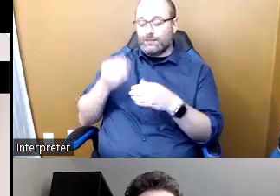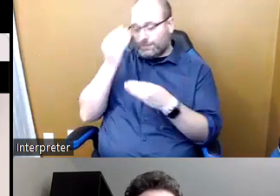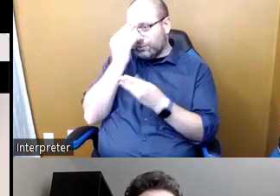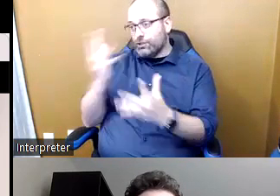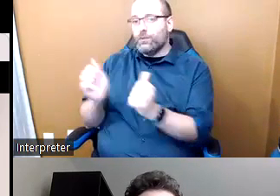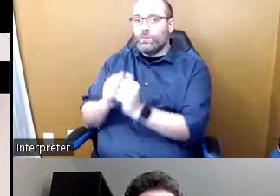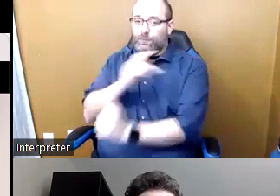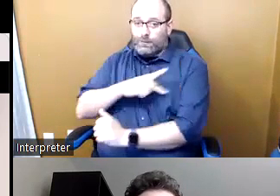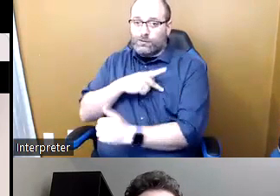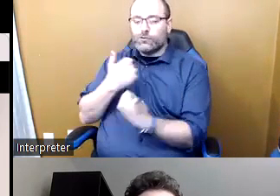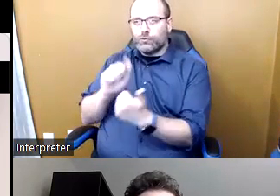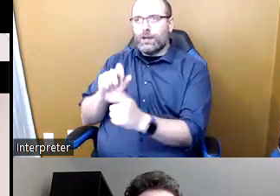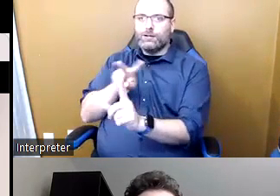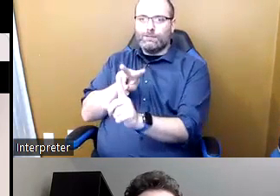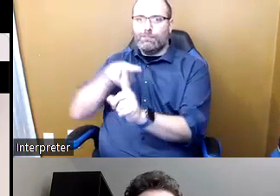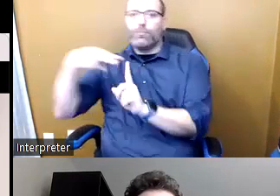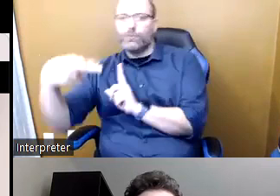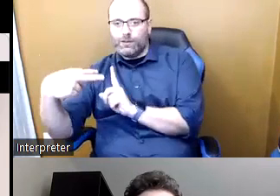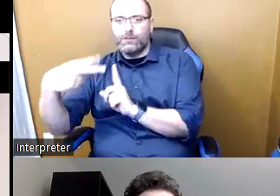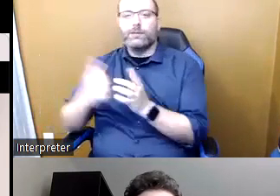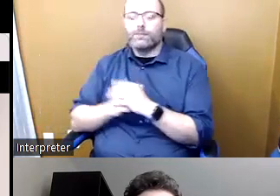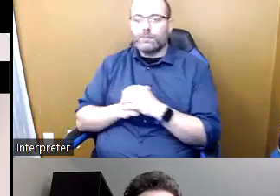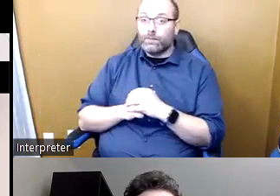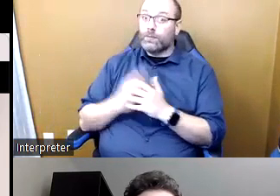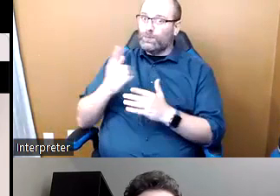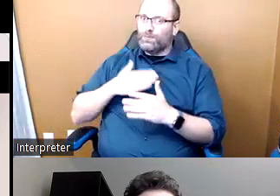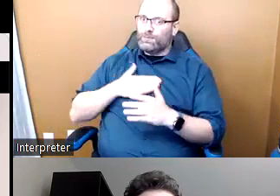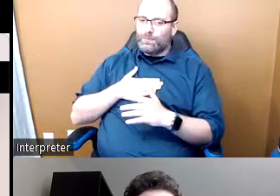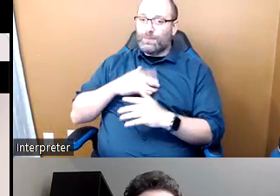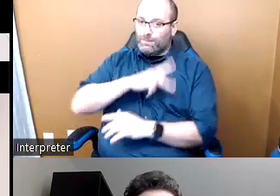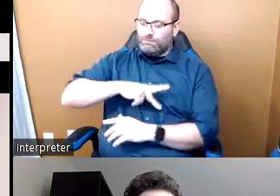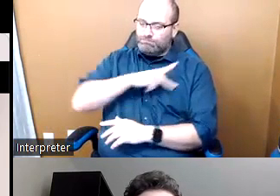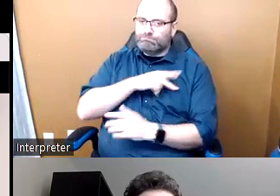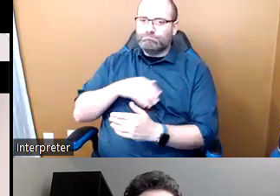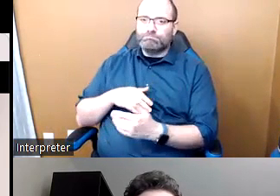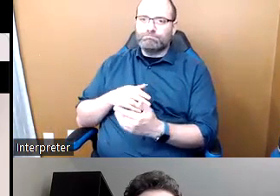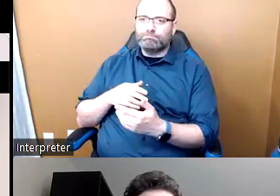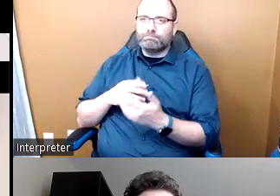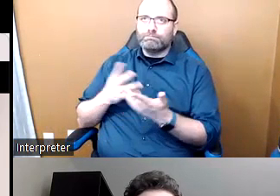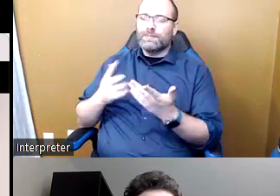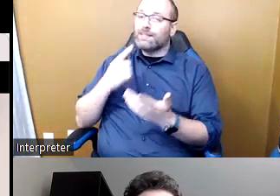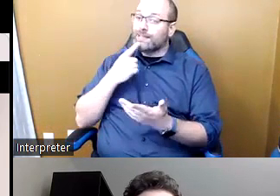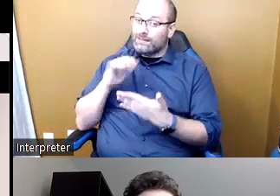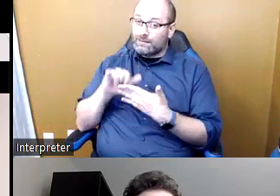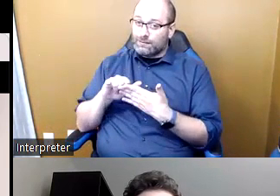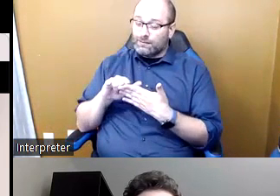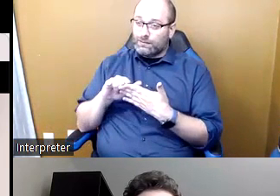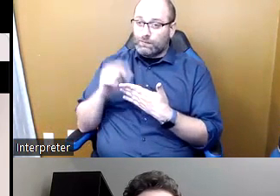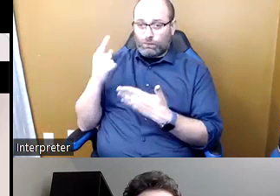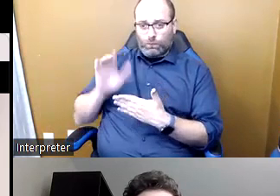them to kind of reframe it. And the other one of my patients also brought up that for them, they felt